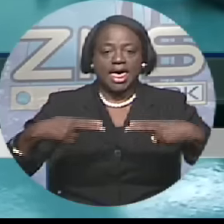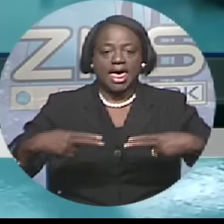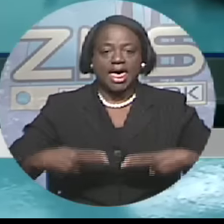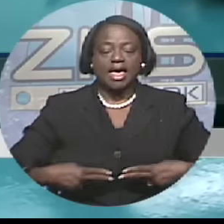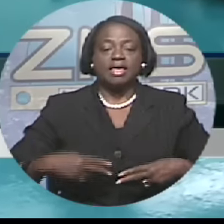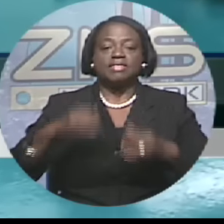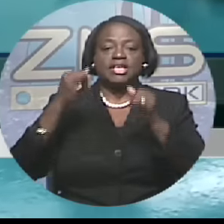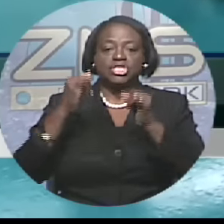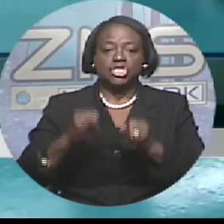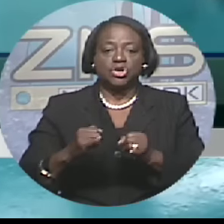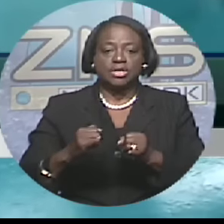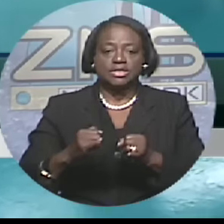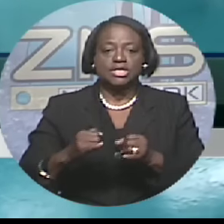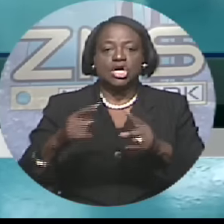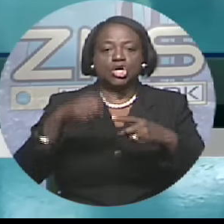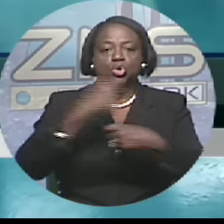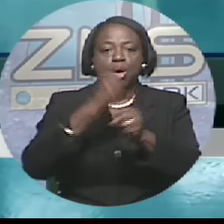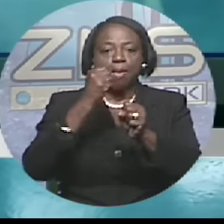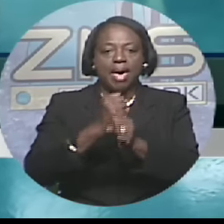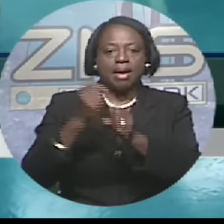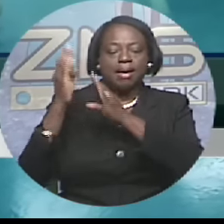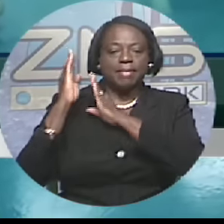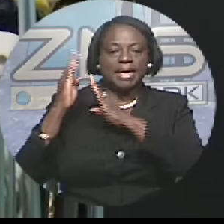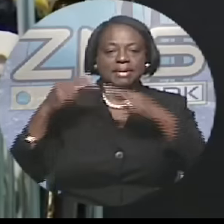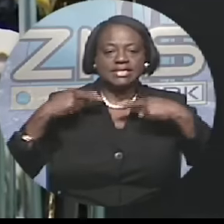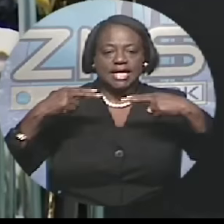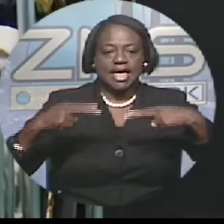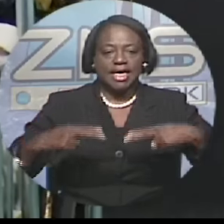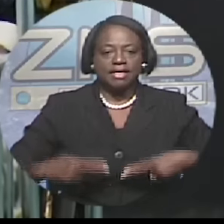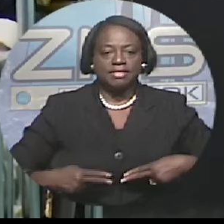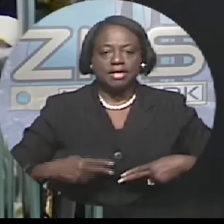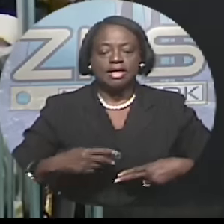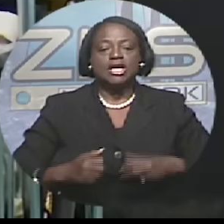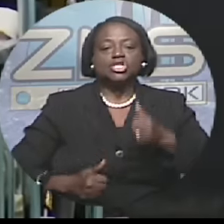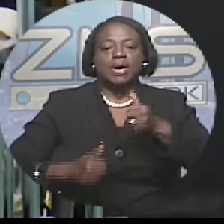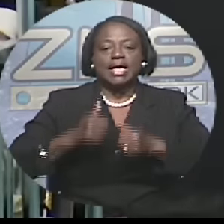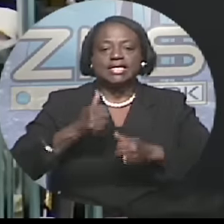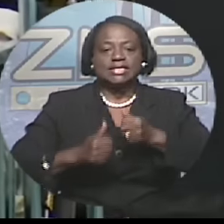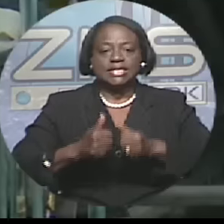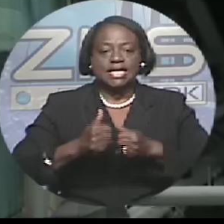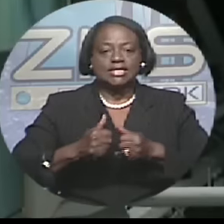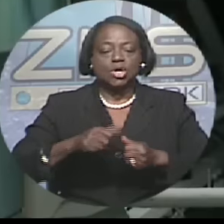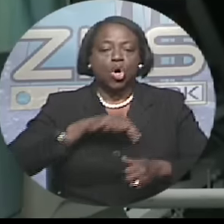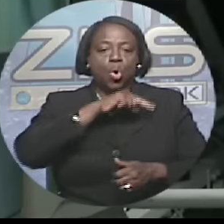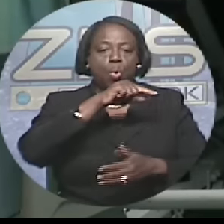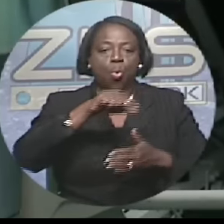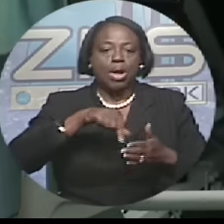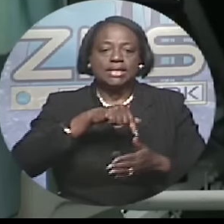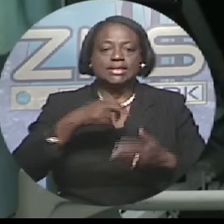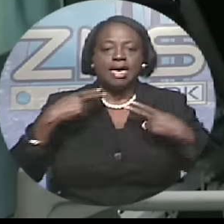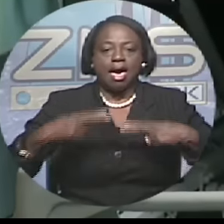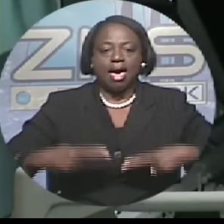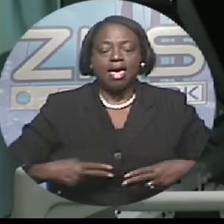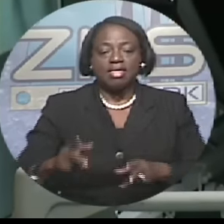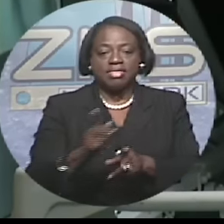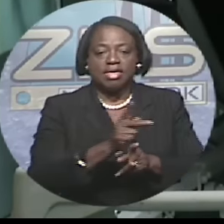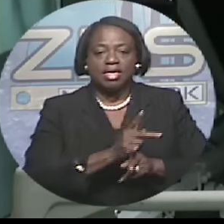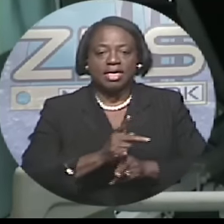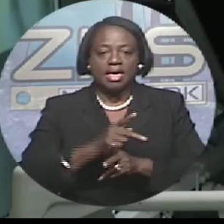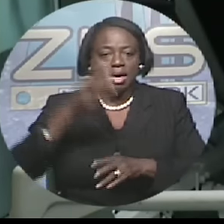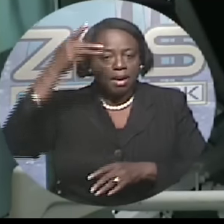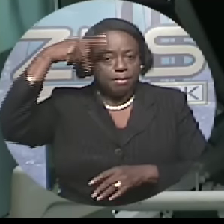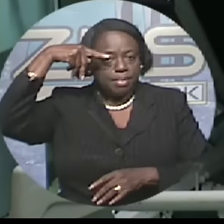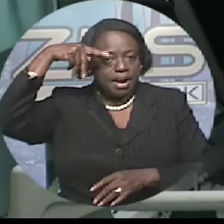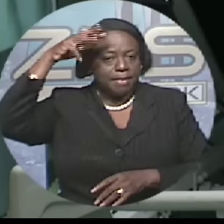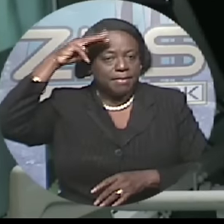to making Bahamians healthier, providing access to facilities to assist in delivering quality health care. Also, the Prime Minister notes that